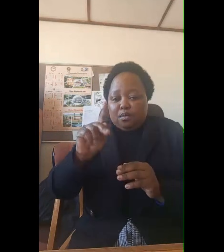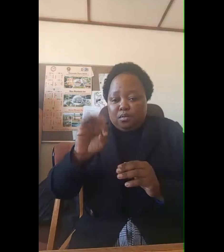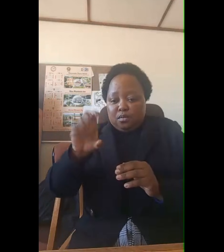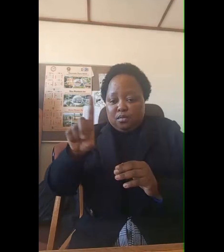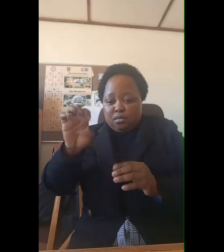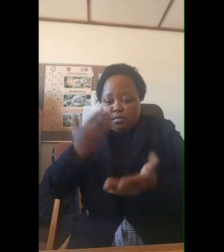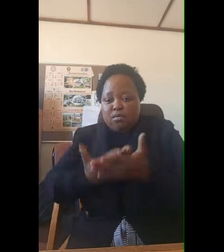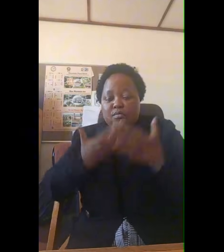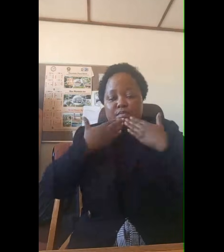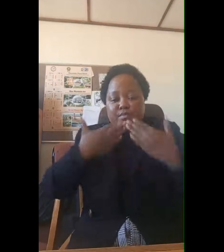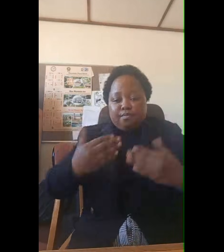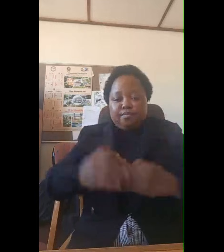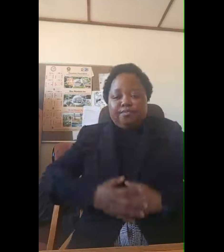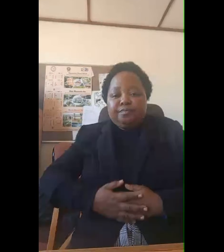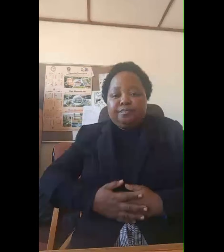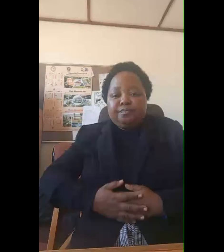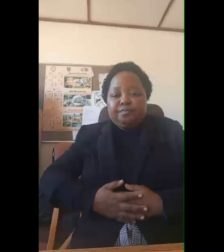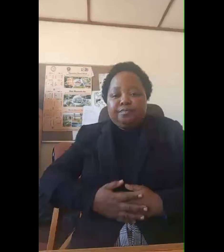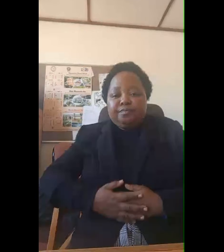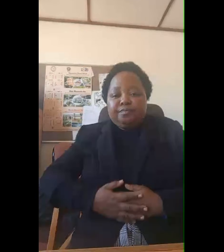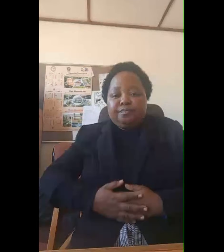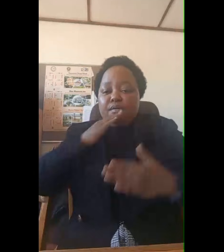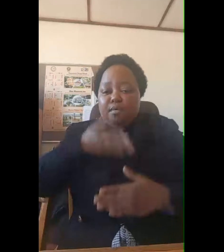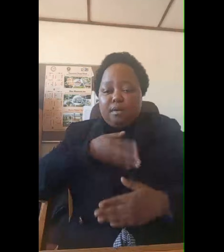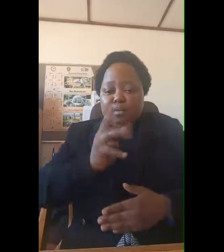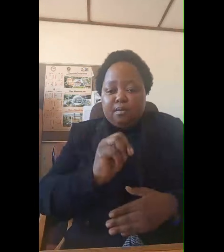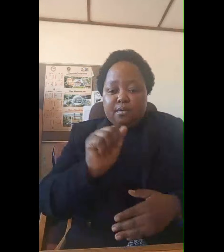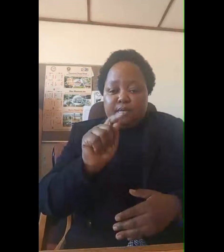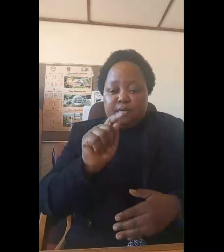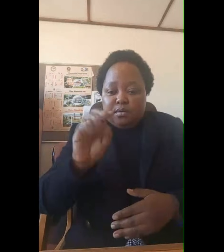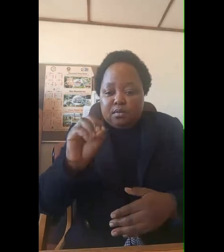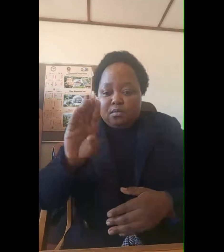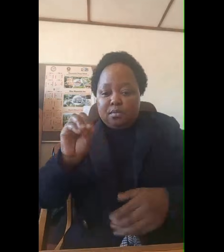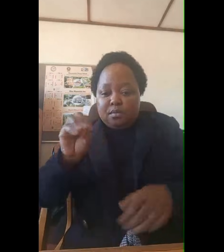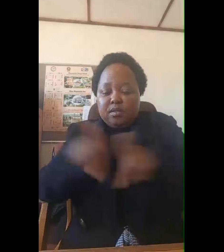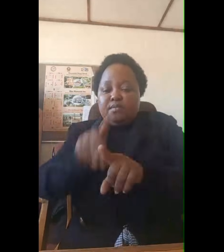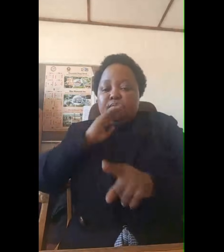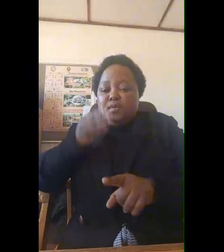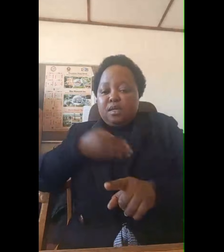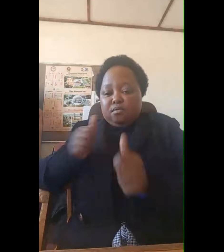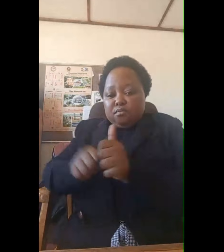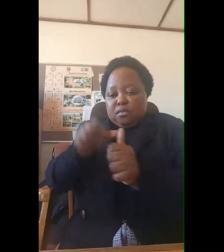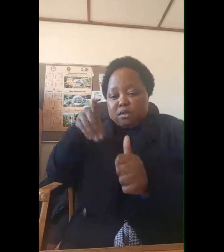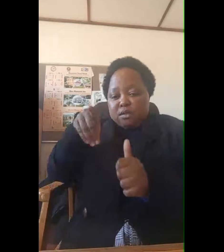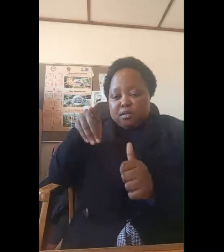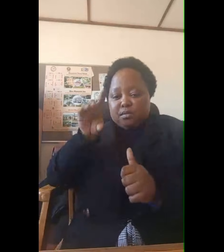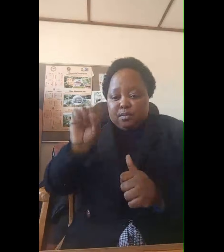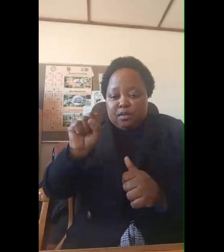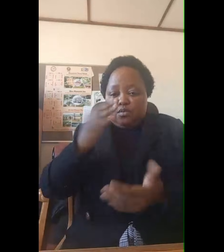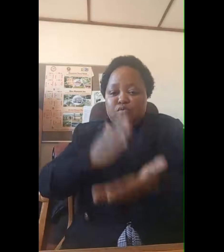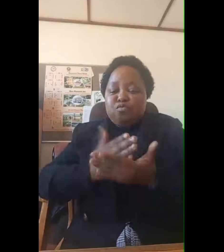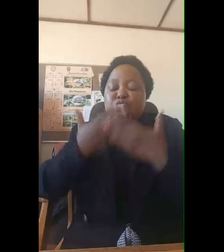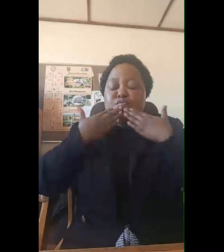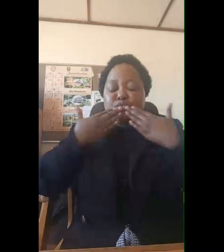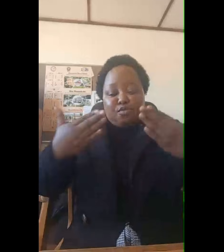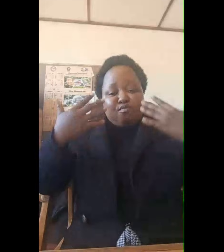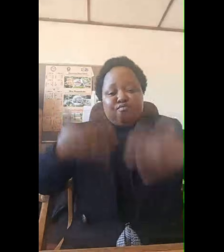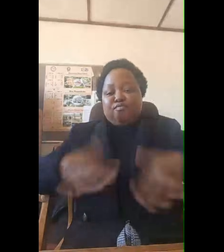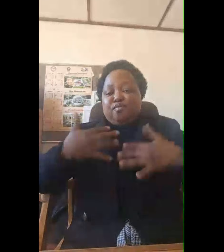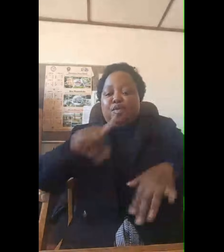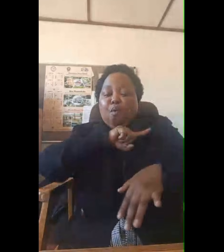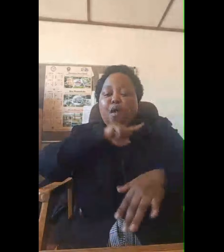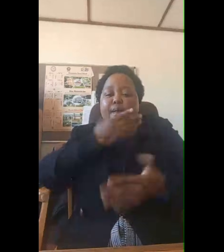much, Ndadimato, and to you as well, the DPS. We are really honored for that impactful